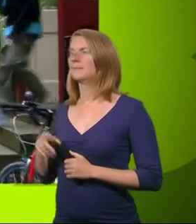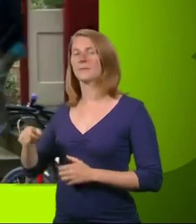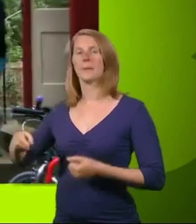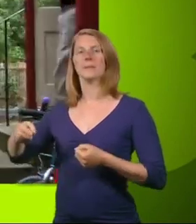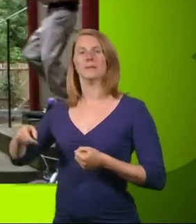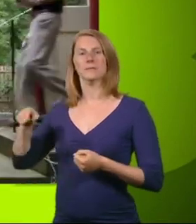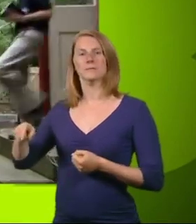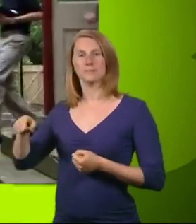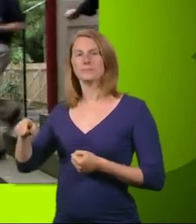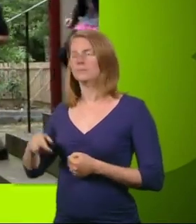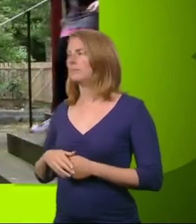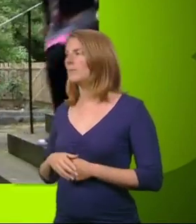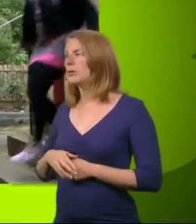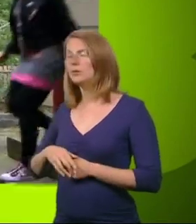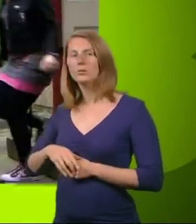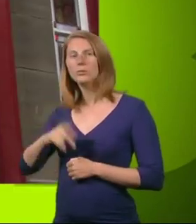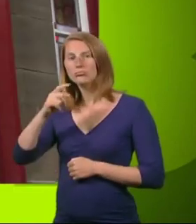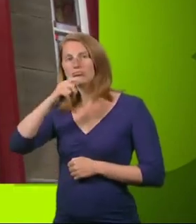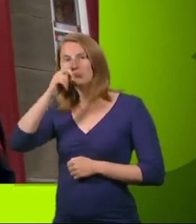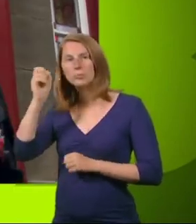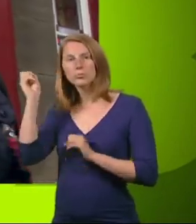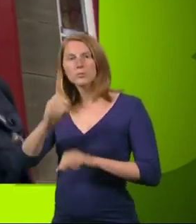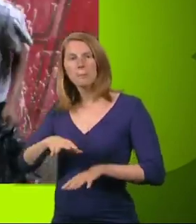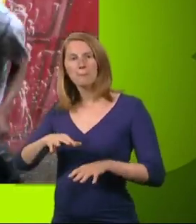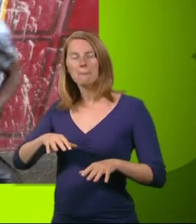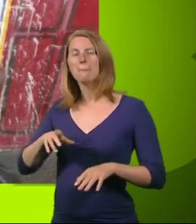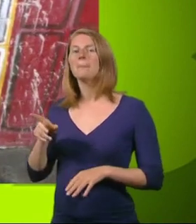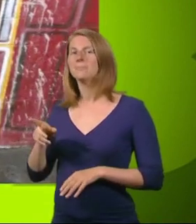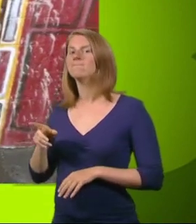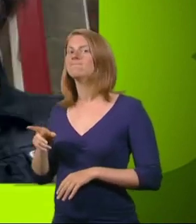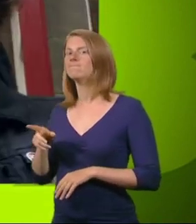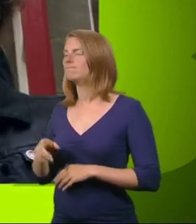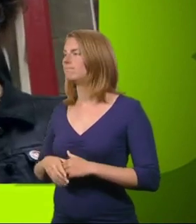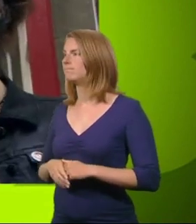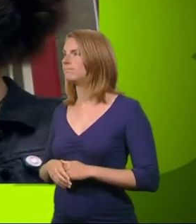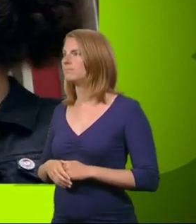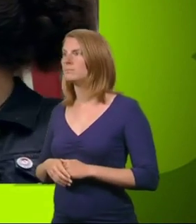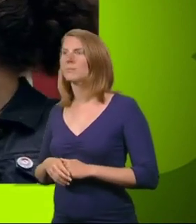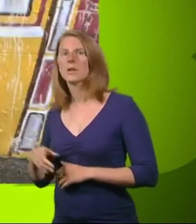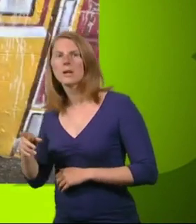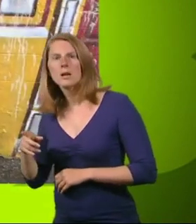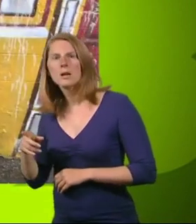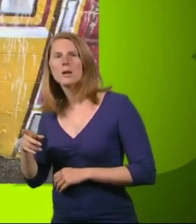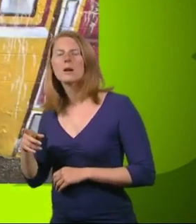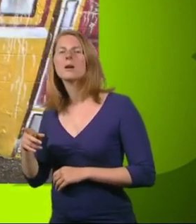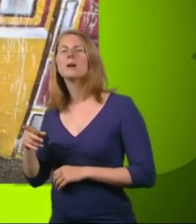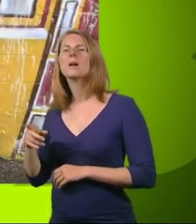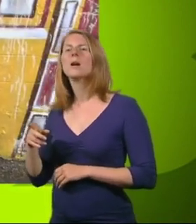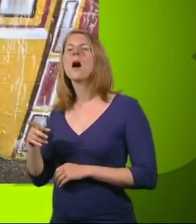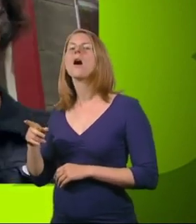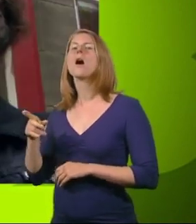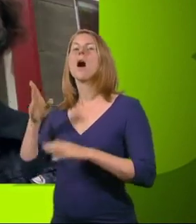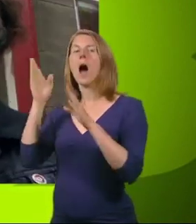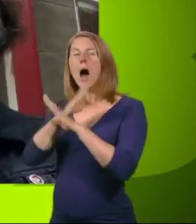A sack of money to walk up and see. Bin bags? Farah. And rubbish tip.